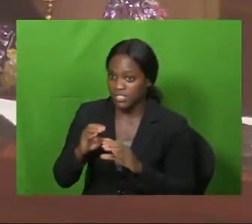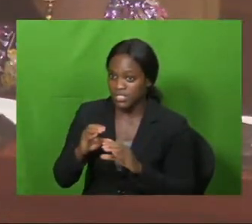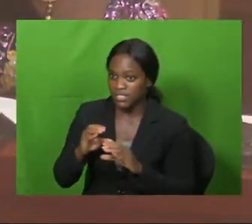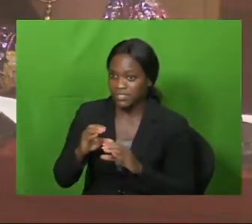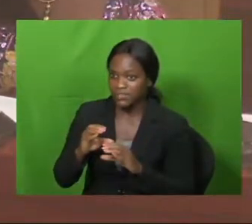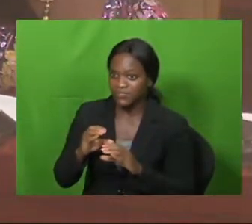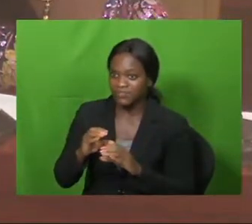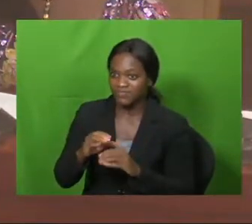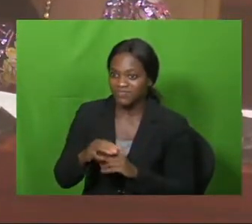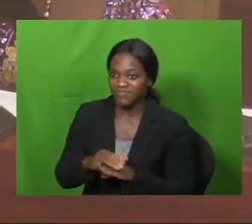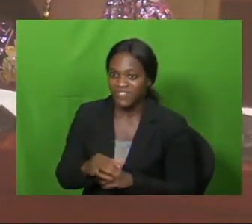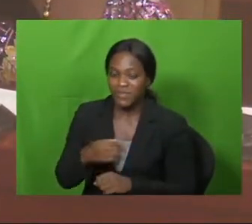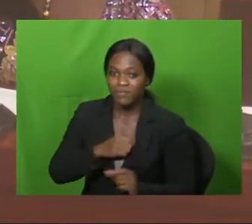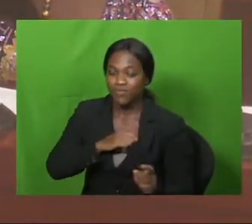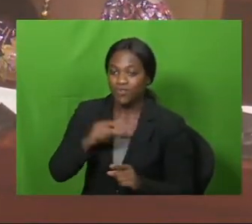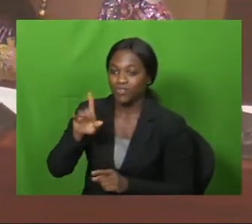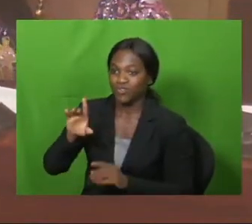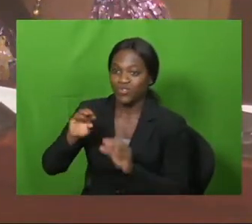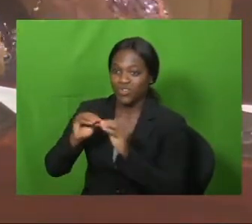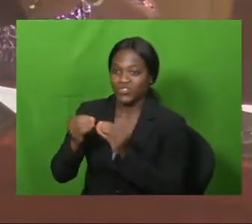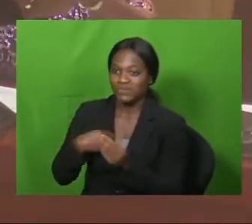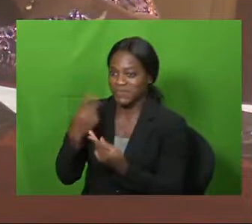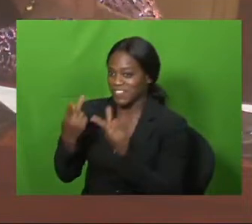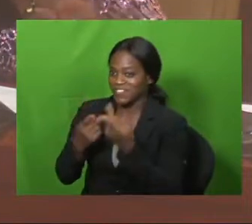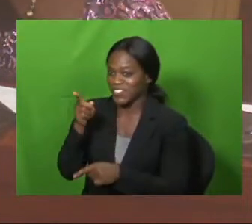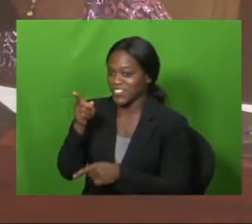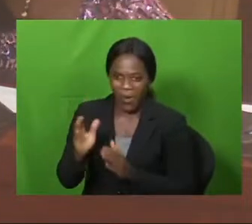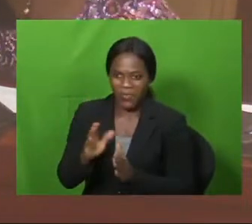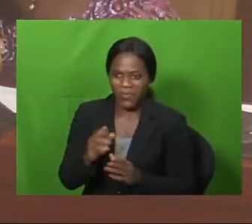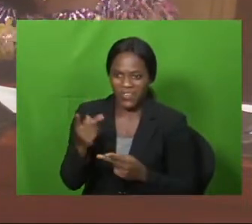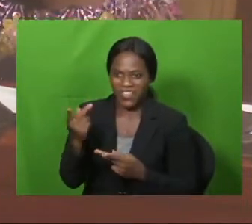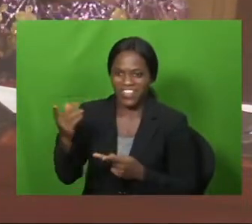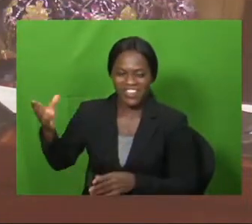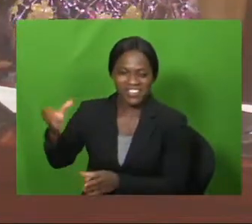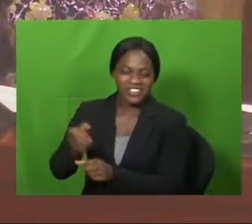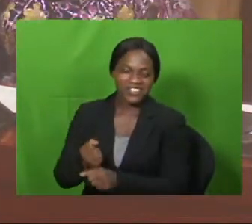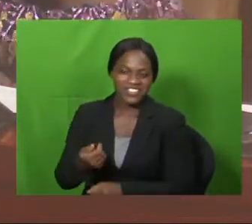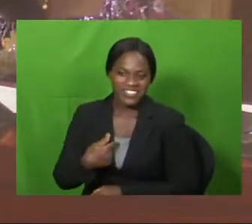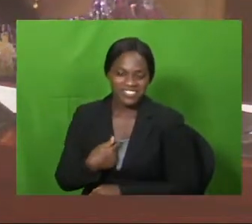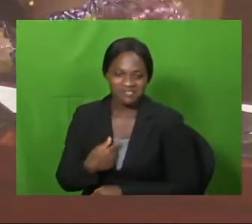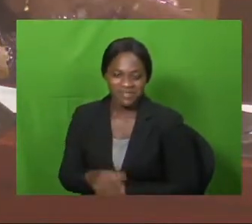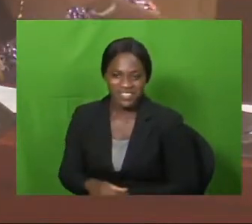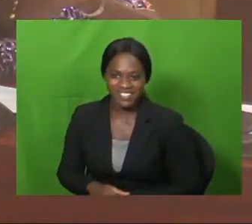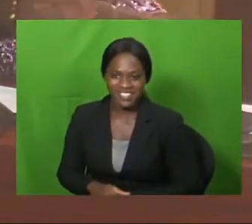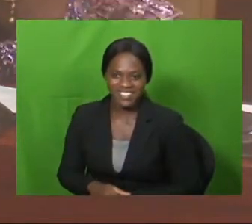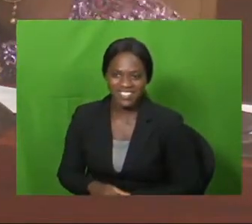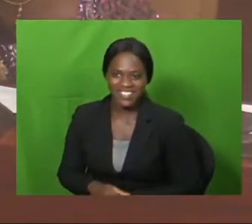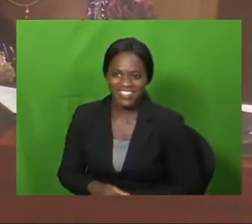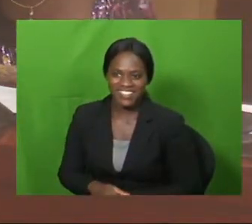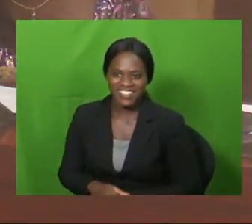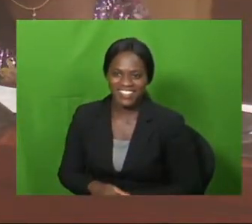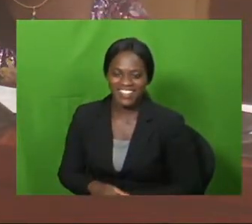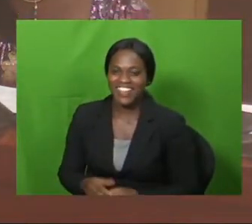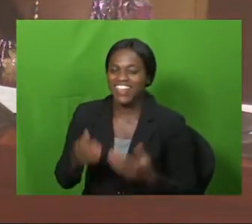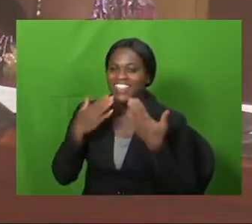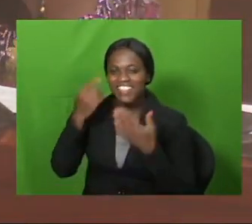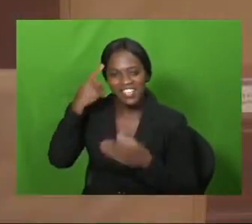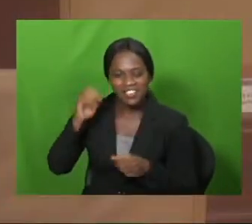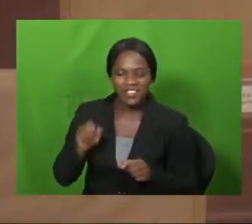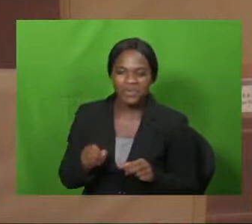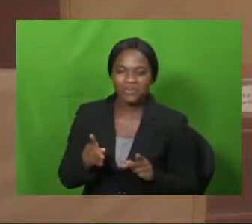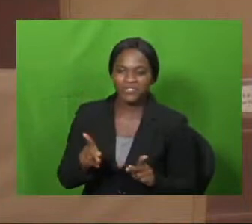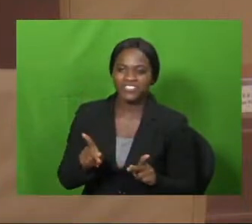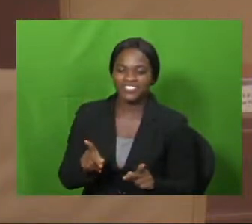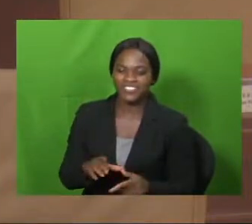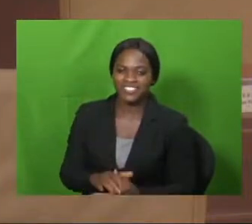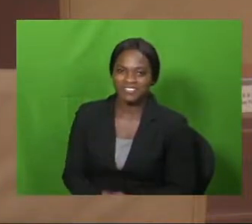I'll be coming to your office to pay a visit to you. And those who are preparing to receive. On that note, Mr. Speaker, I thank you for the opportunity.